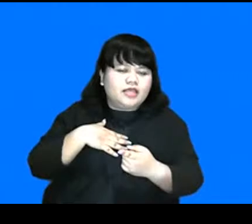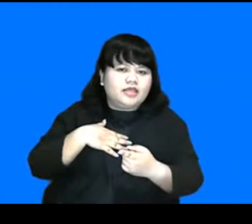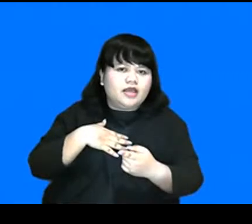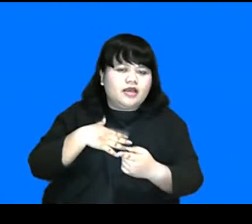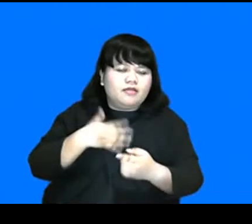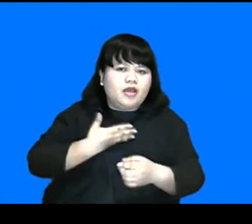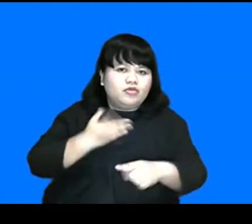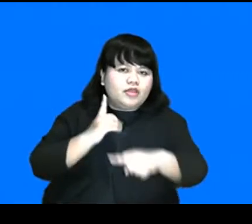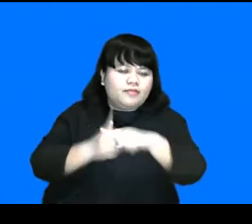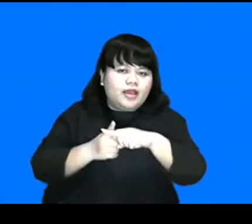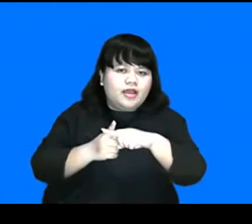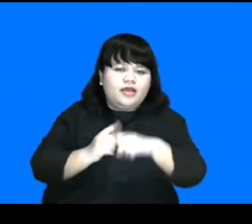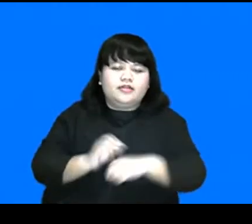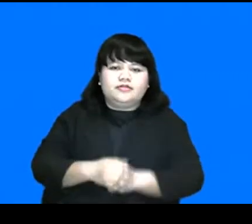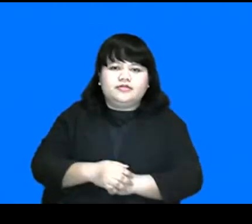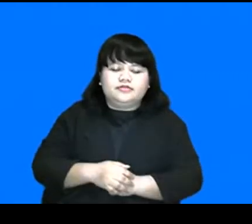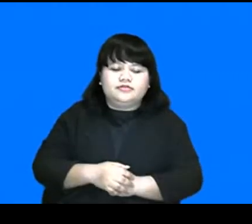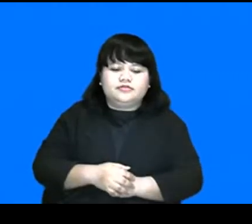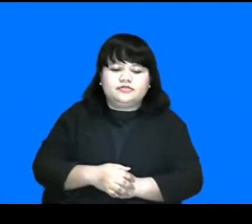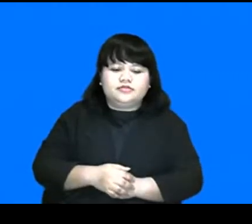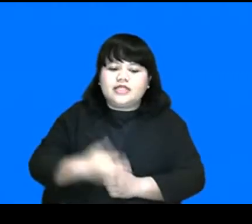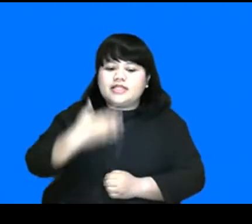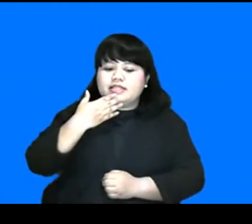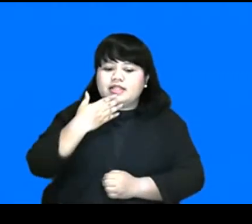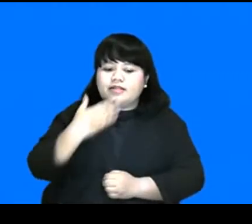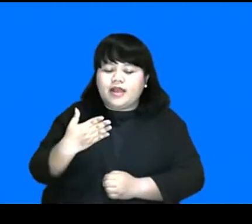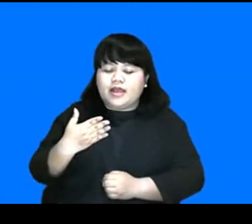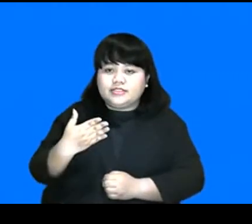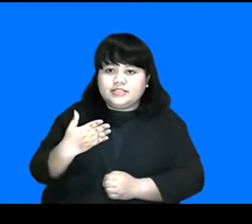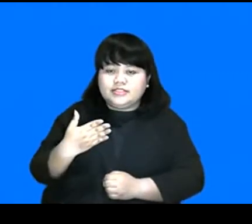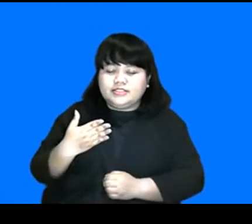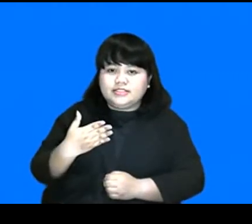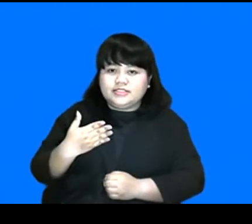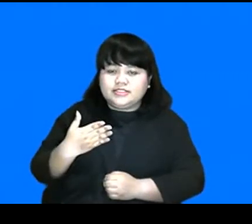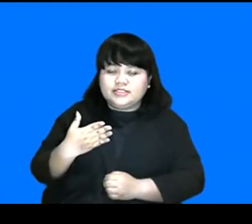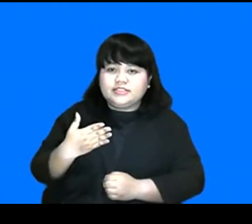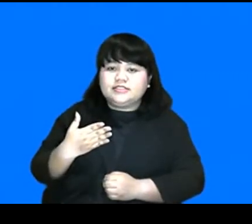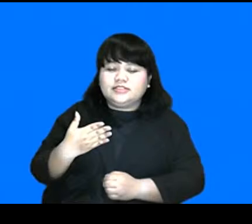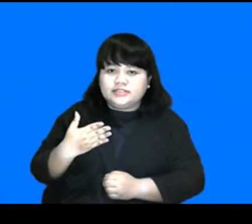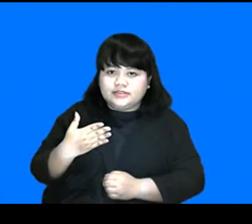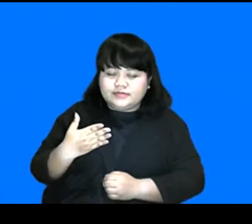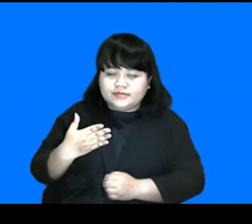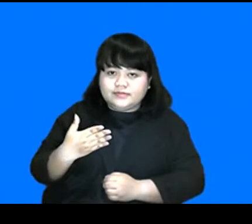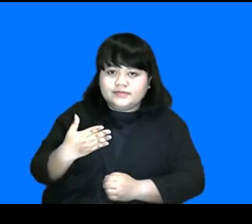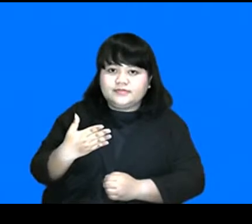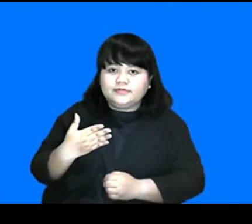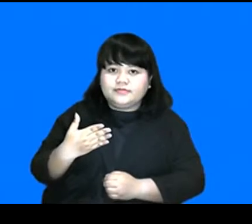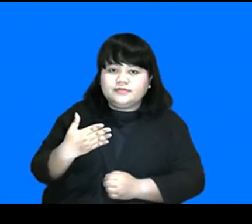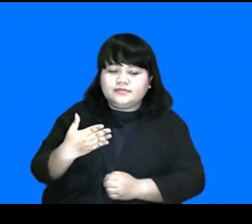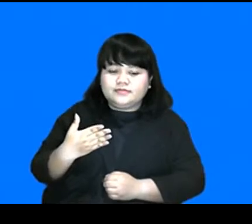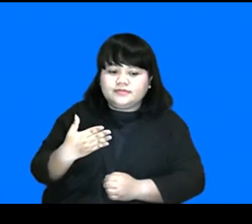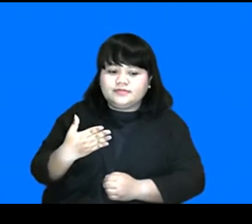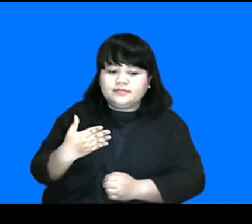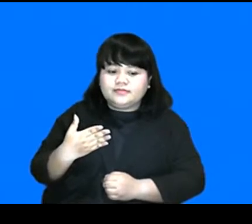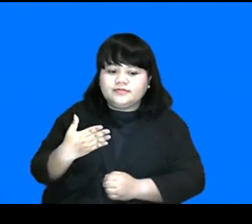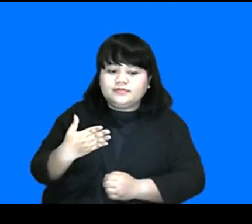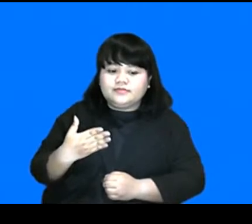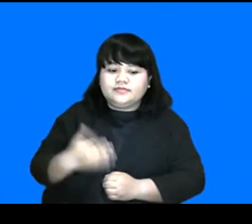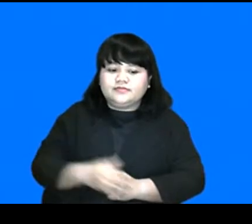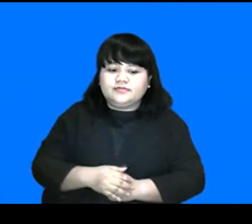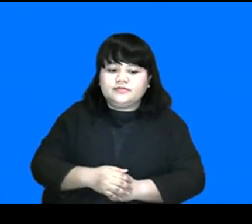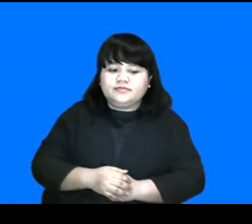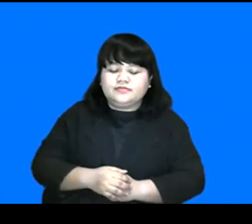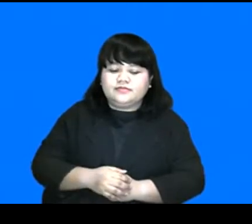Yes, thank you. Can you hear me? Yeah. Yeah, all right. So we've had these